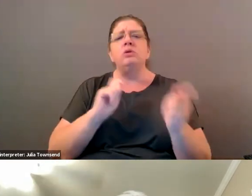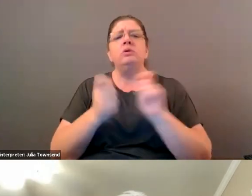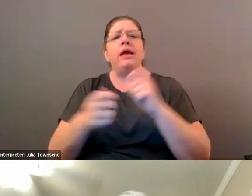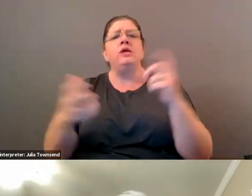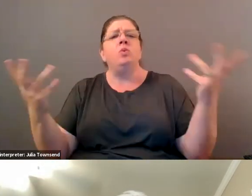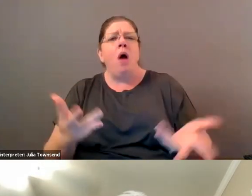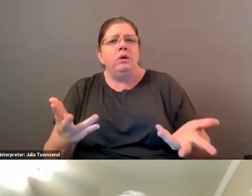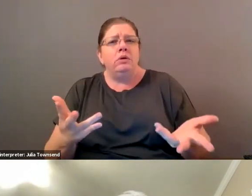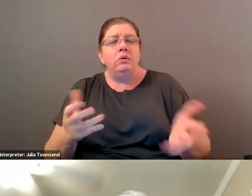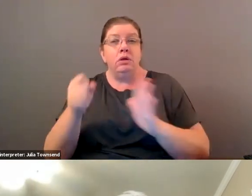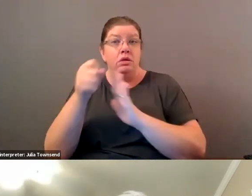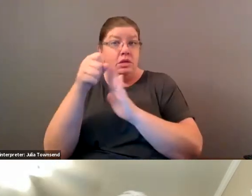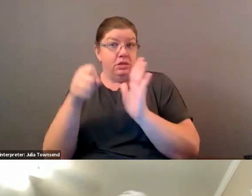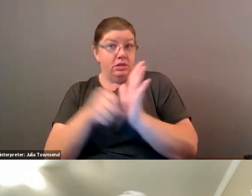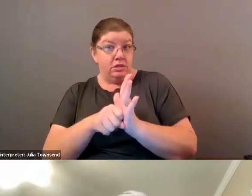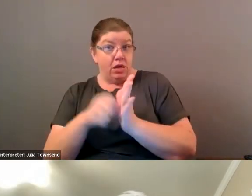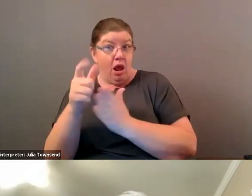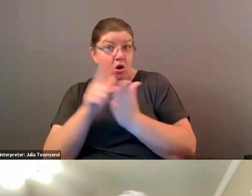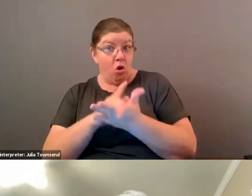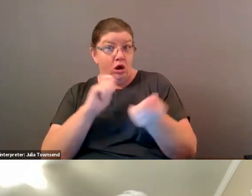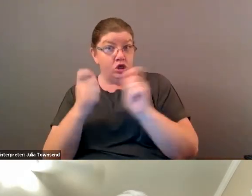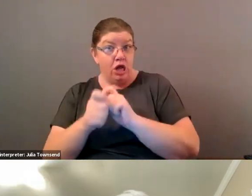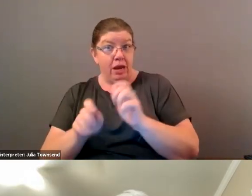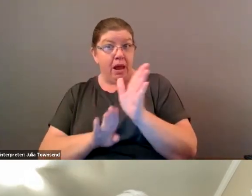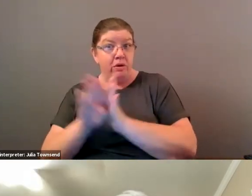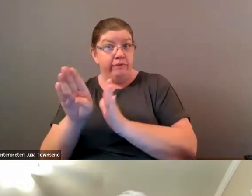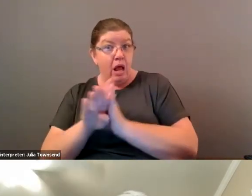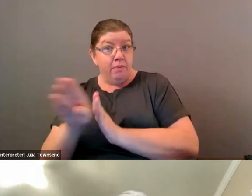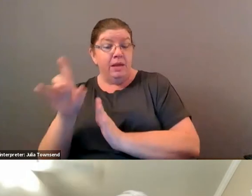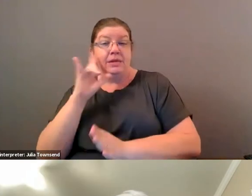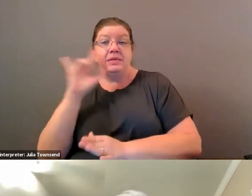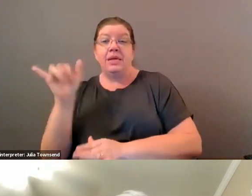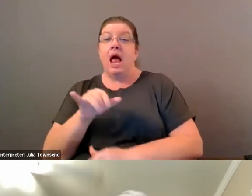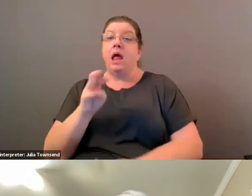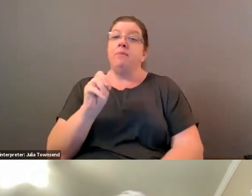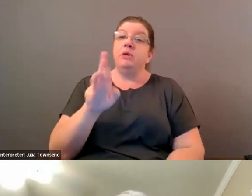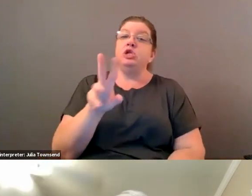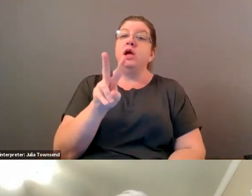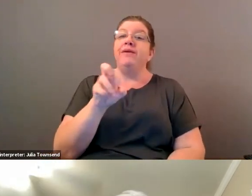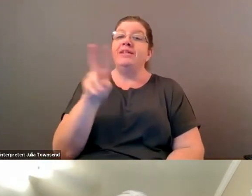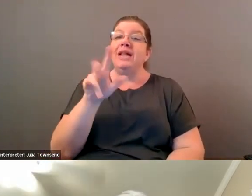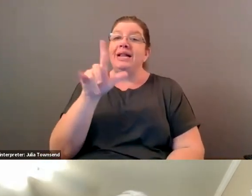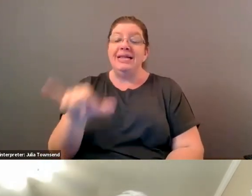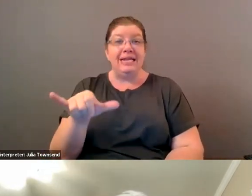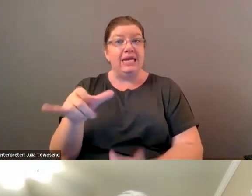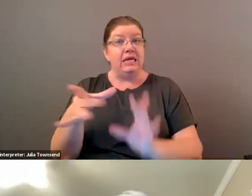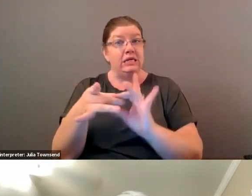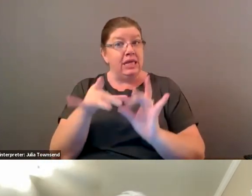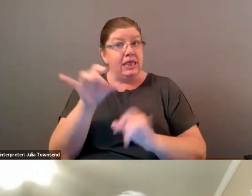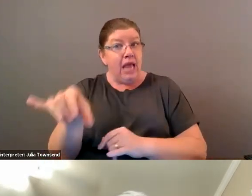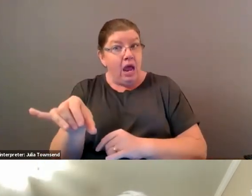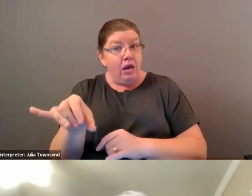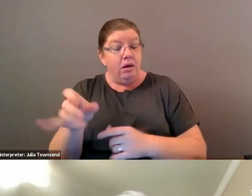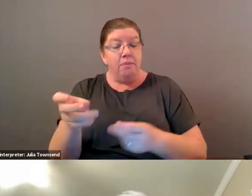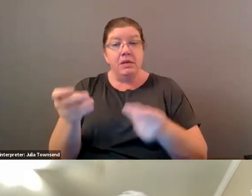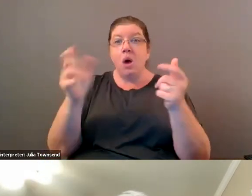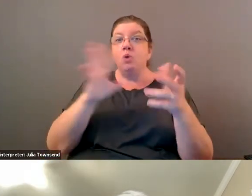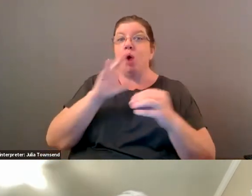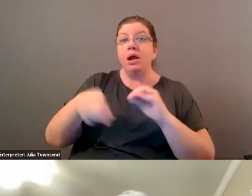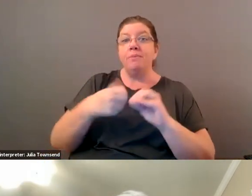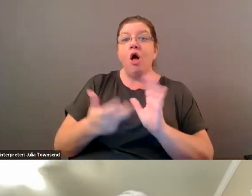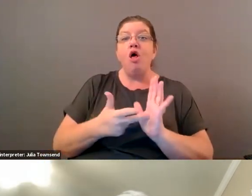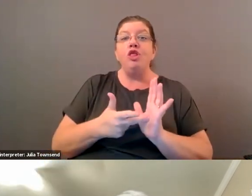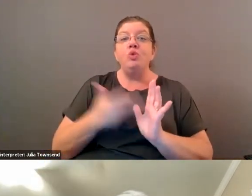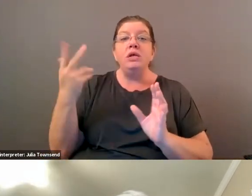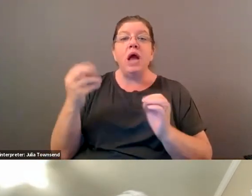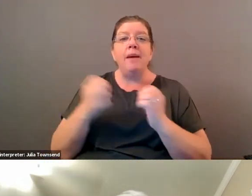so did the state law change regarding some development? It sounds like Mr. Vizzolini is making that statement. But all of a sudden, we're talking about three times more